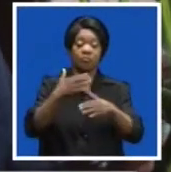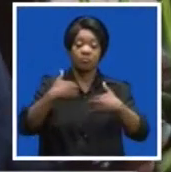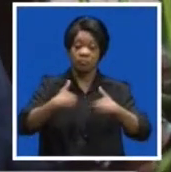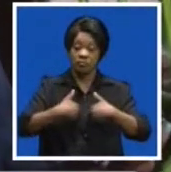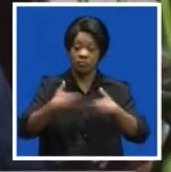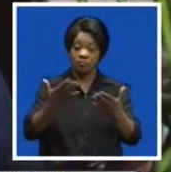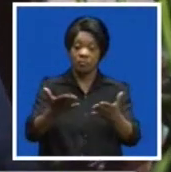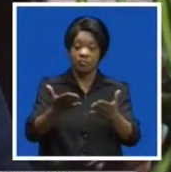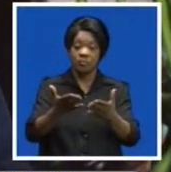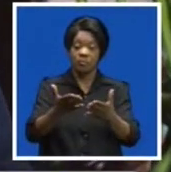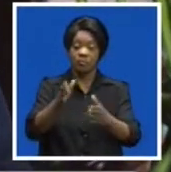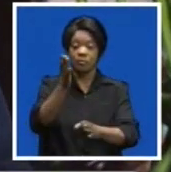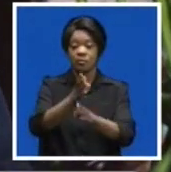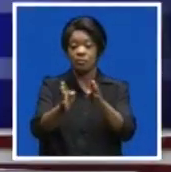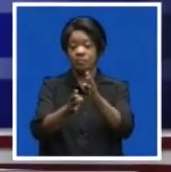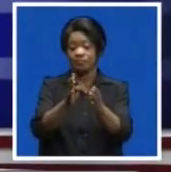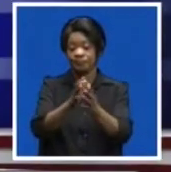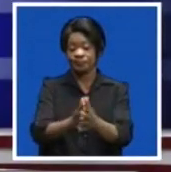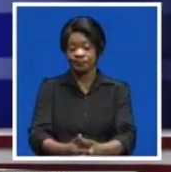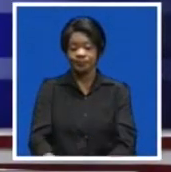buy a bus.